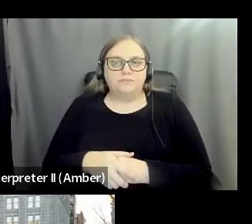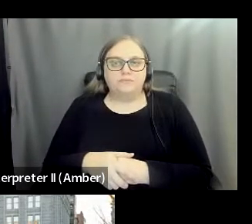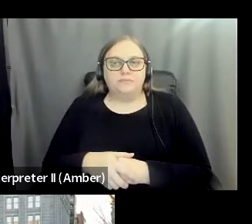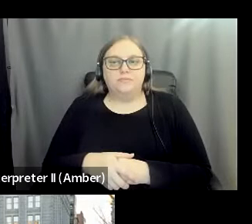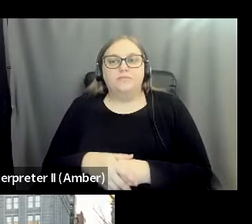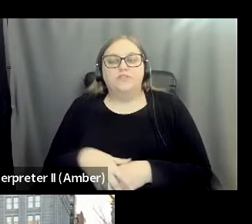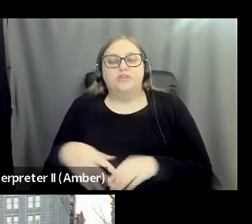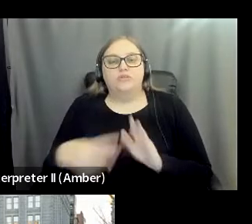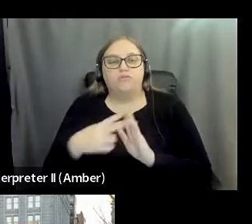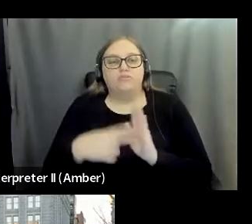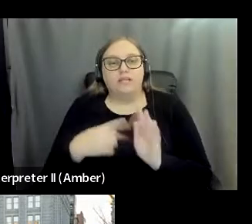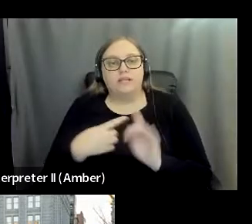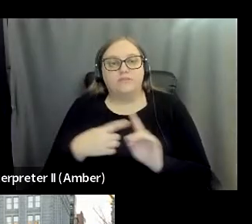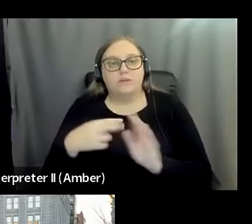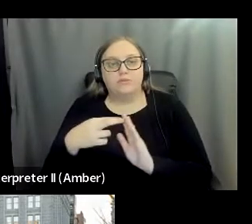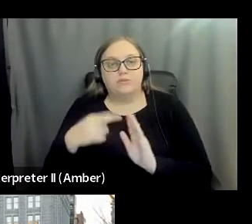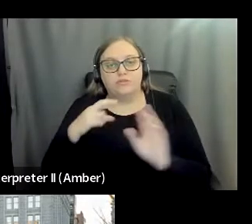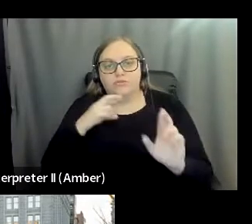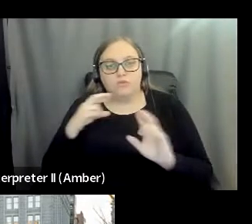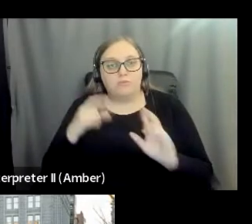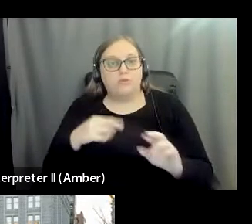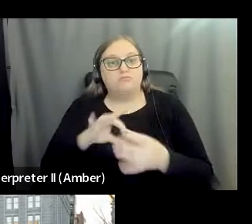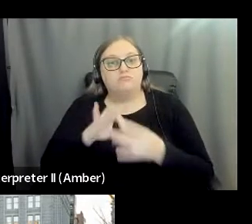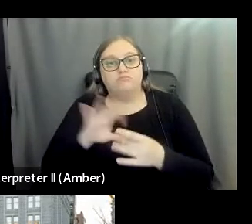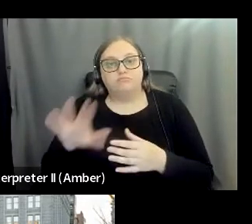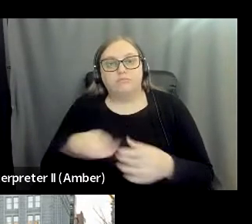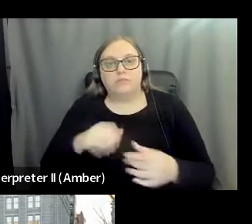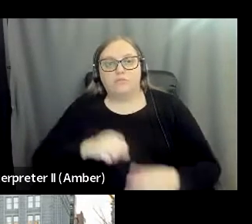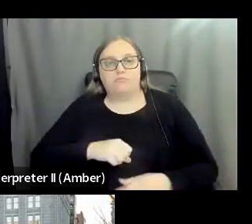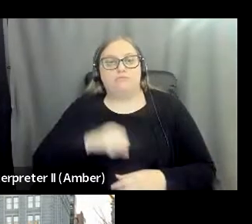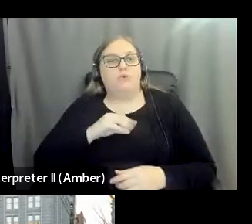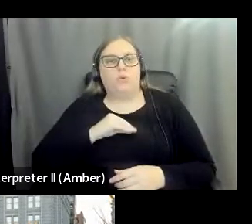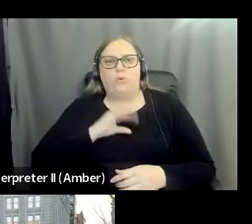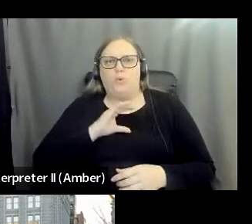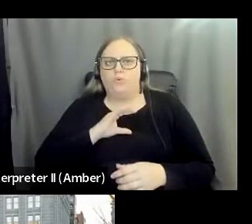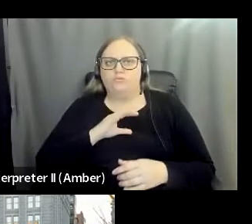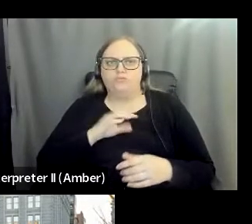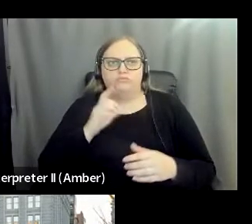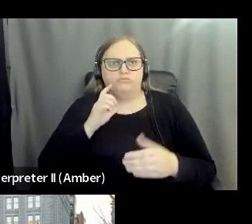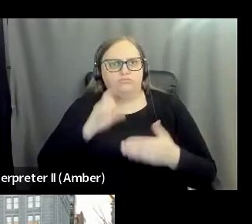A reading from the report: based on her impressive credentials and dedication, and